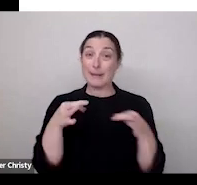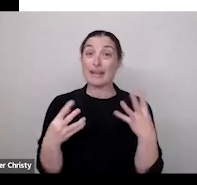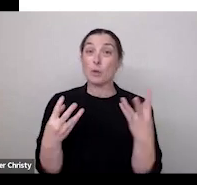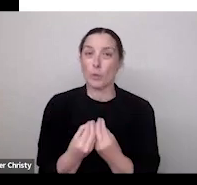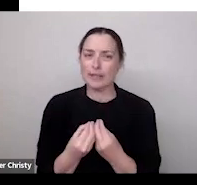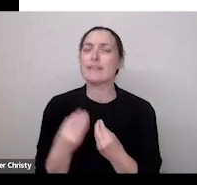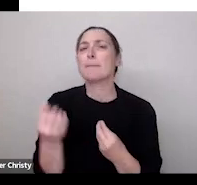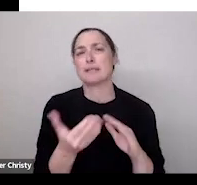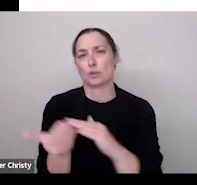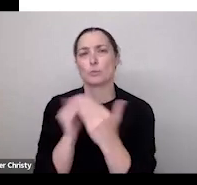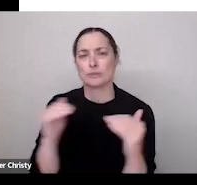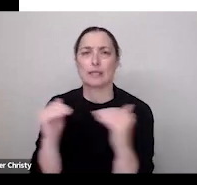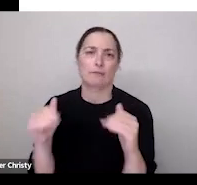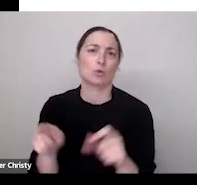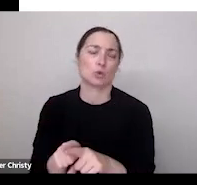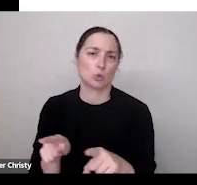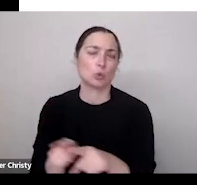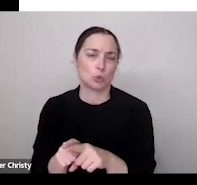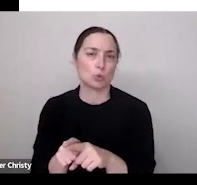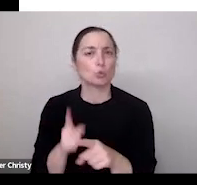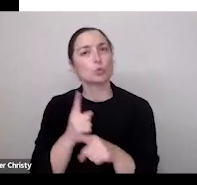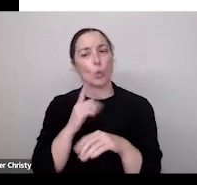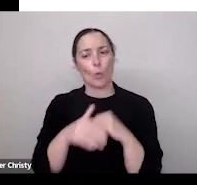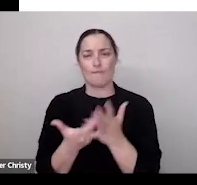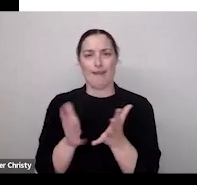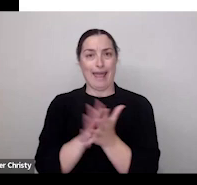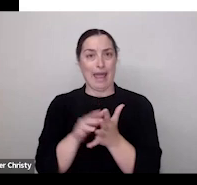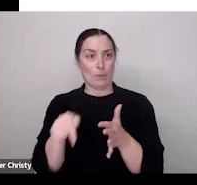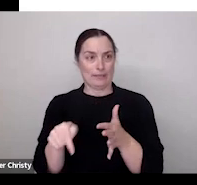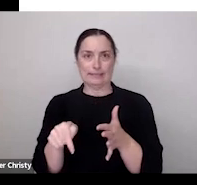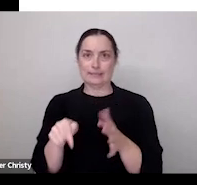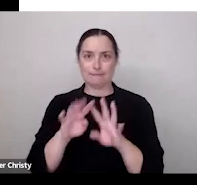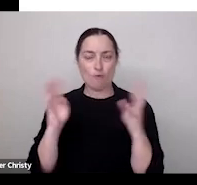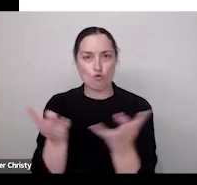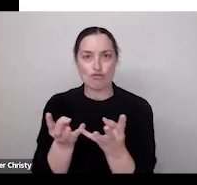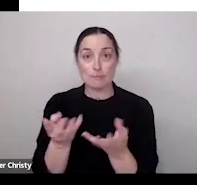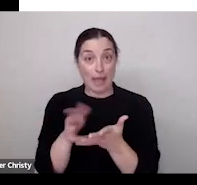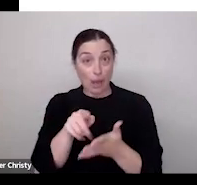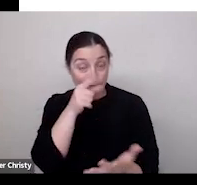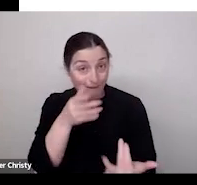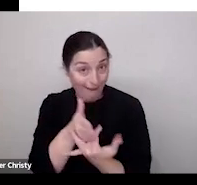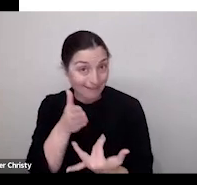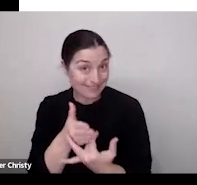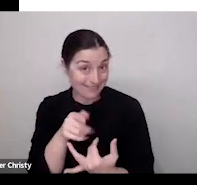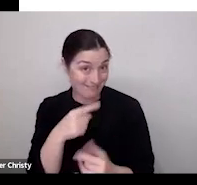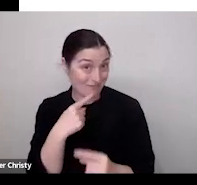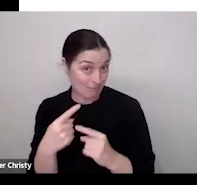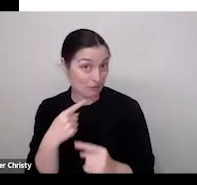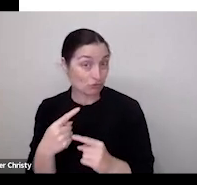level, and we'll talk a little bit about how the disability inclusive emergency planning forums and how you can access information,